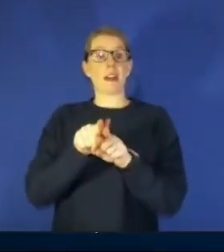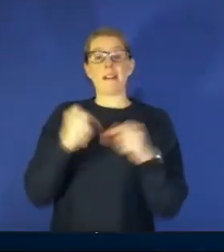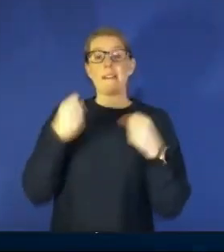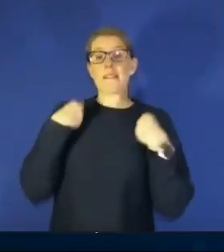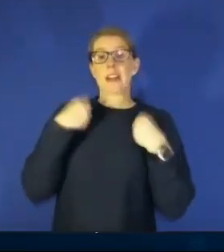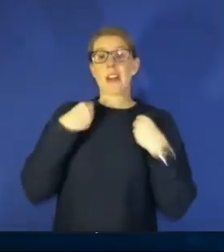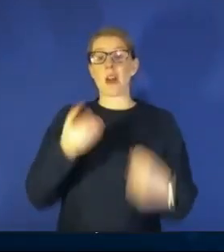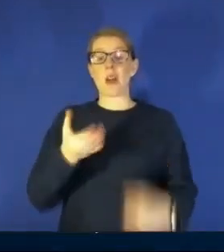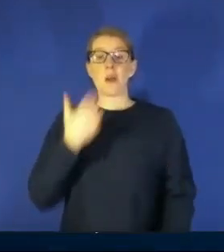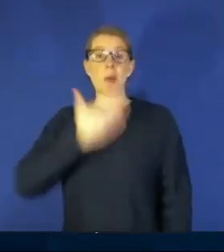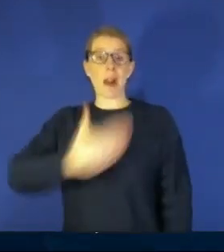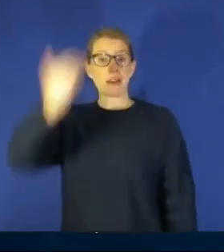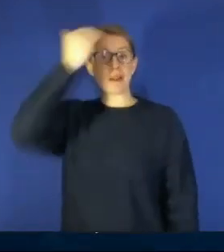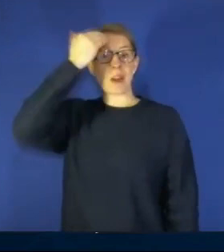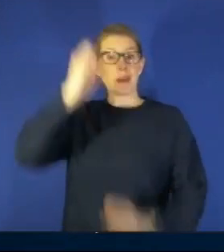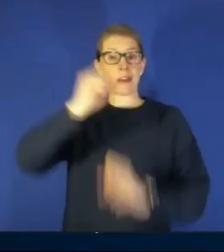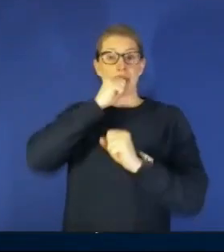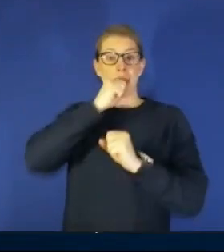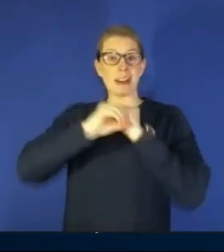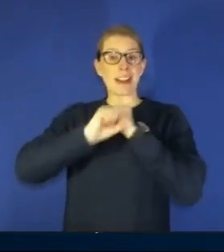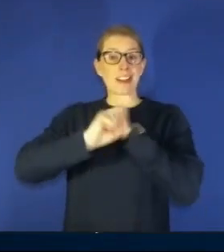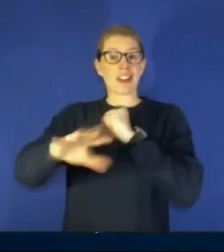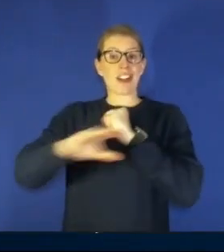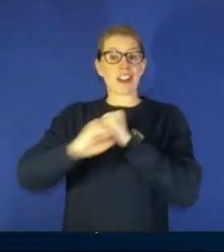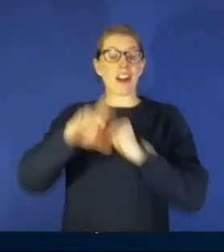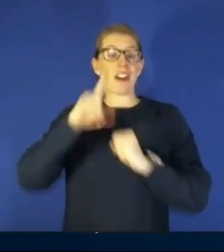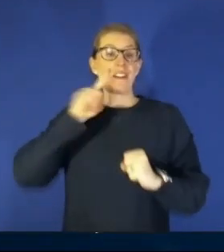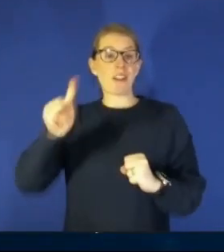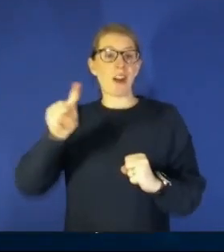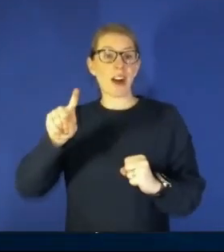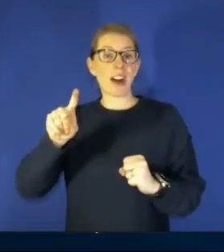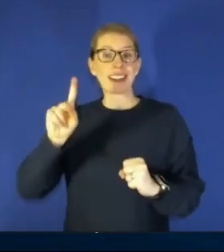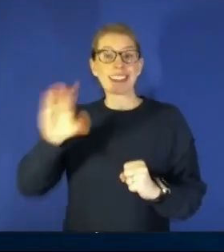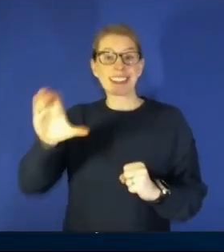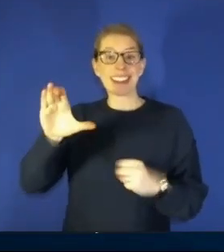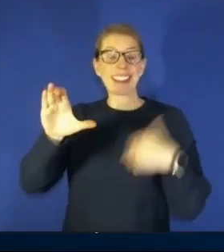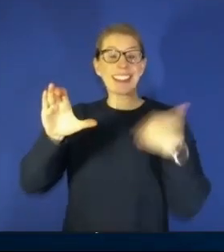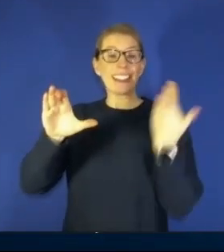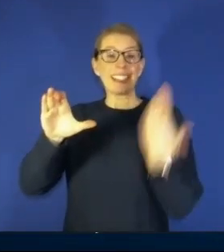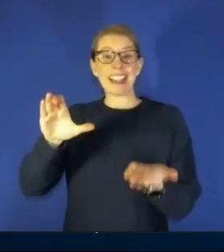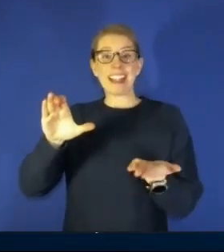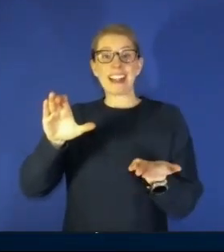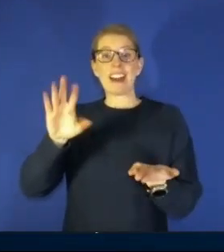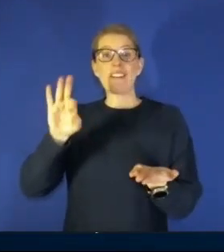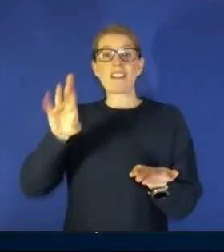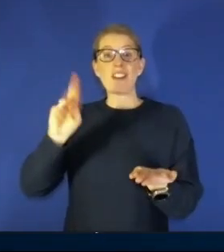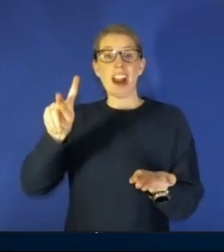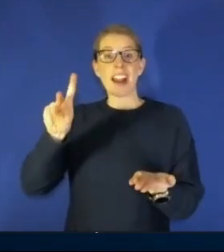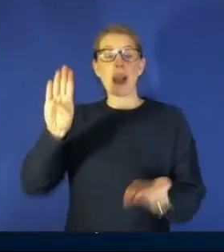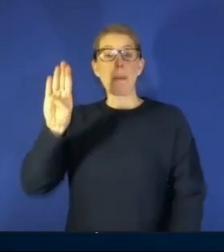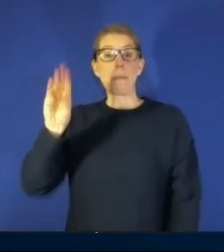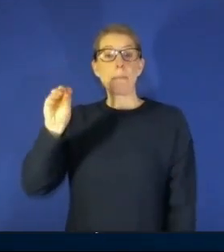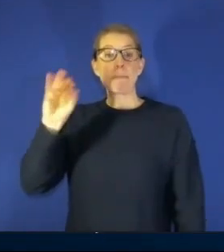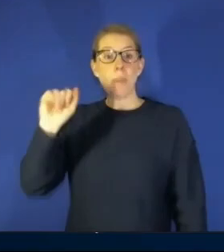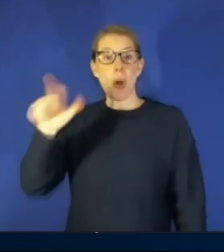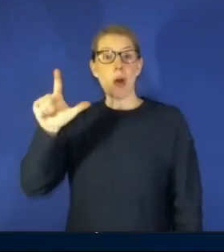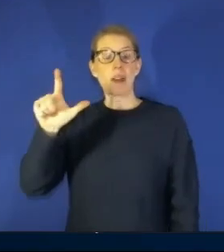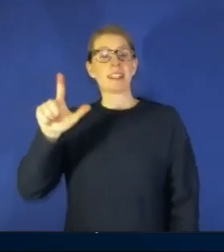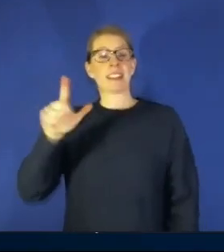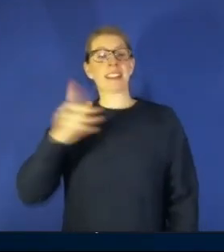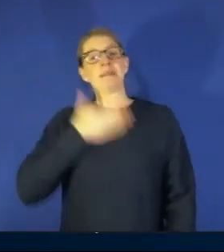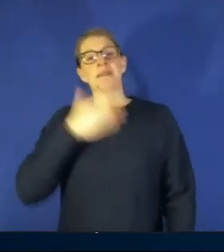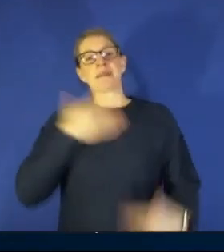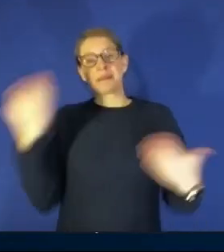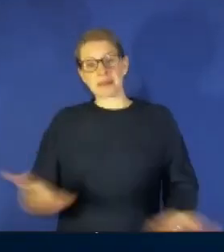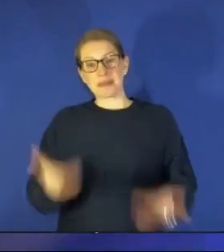City sportscaster. You know his name and face, Frank Boal. Good morning to you. How are you? Good morning. Wonderful to be here. Thanks for inviting me. This is great. Yeah, great to have you in studio.